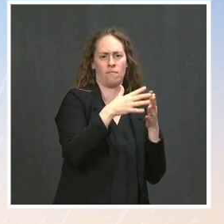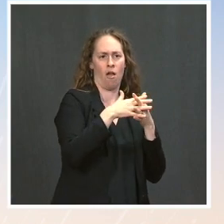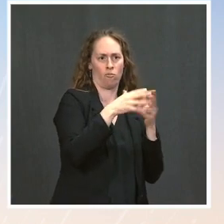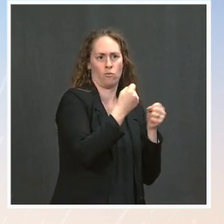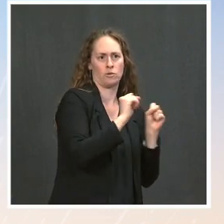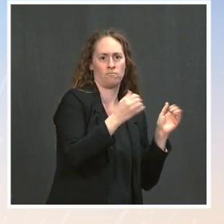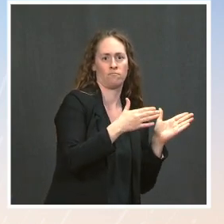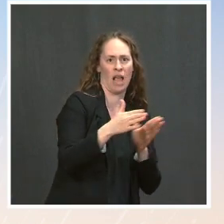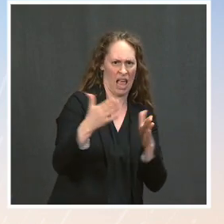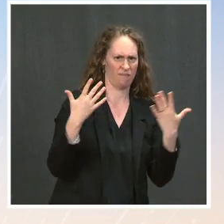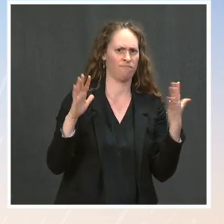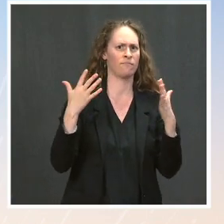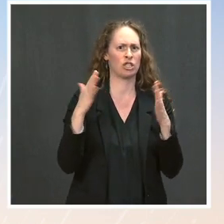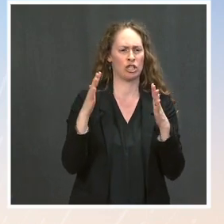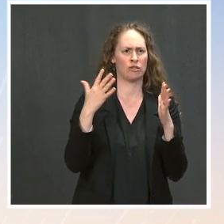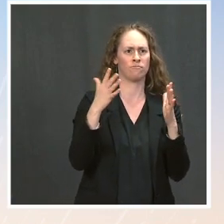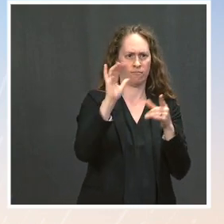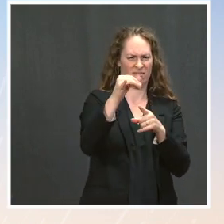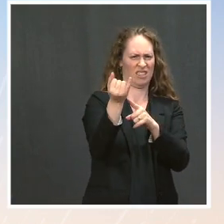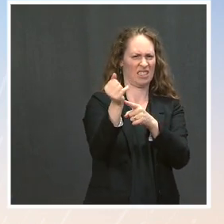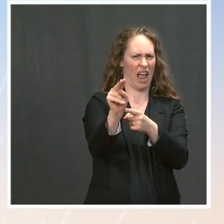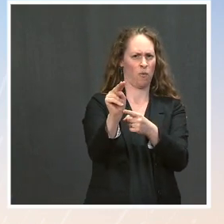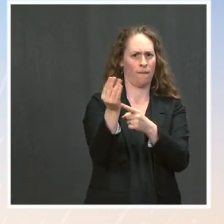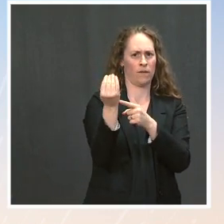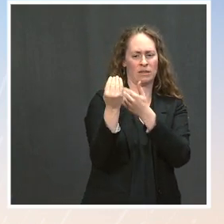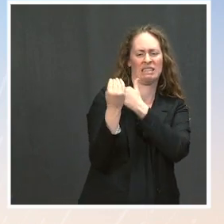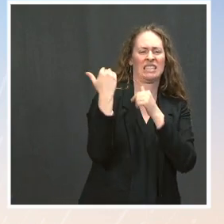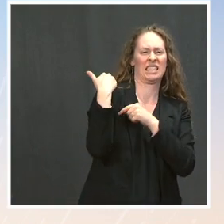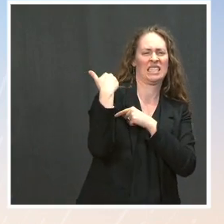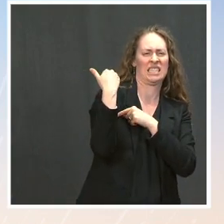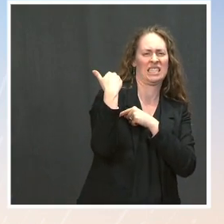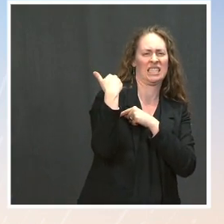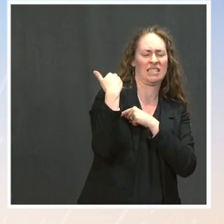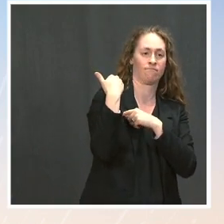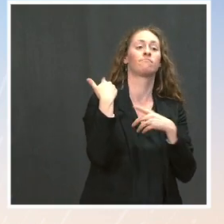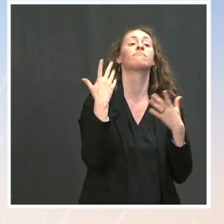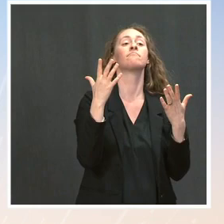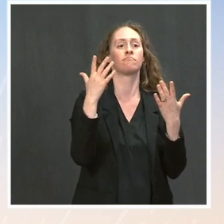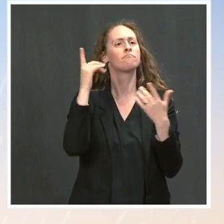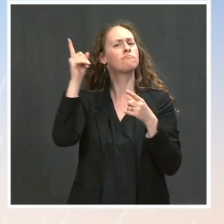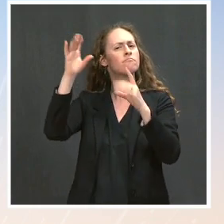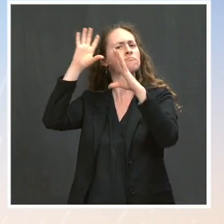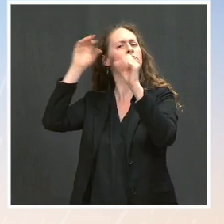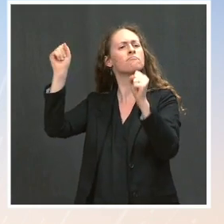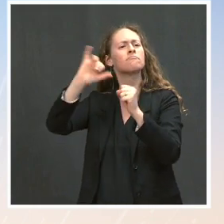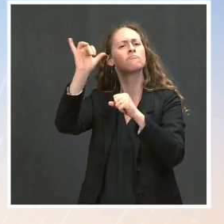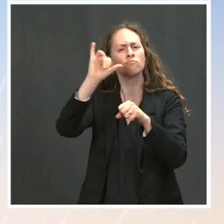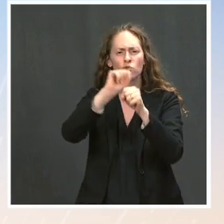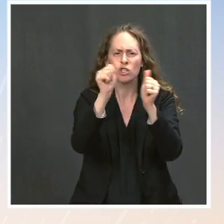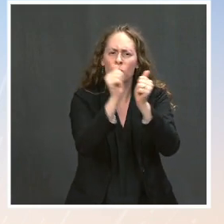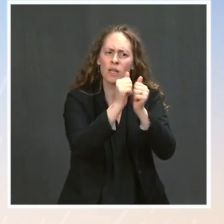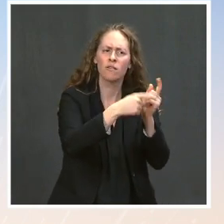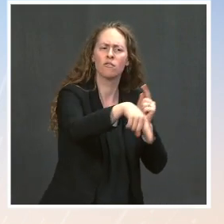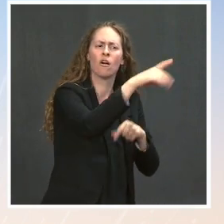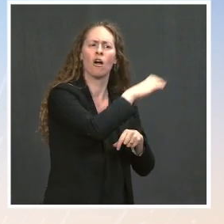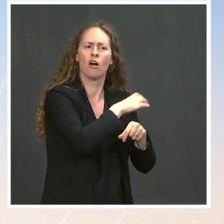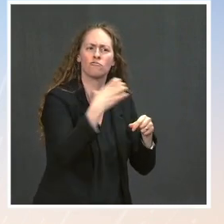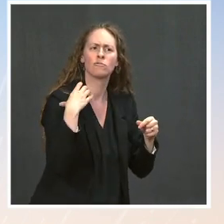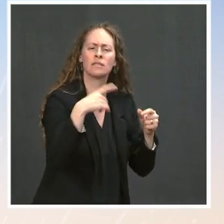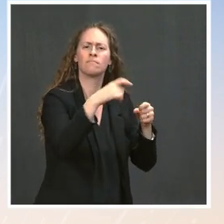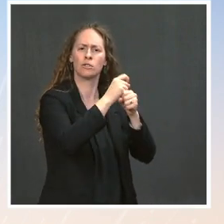7 days before he was even inaugurated. And it was President Biden who worked with Congress and fought to get that enacted into law. And now, as a